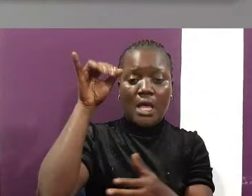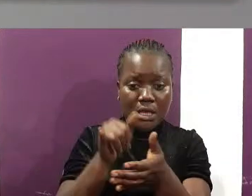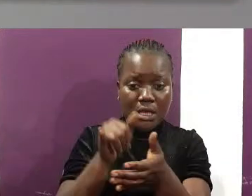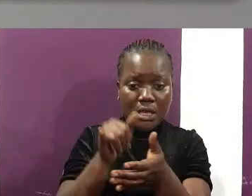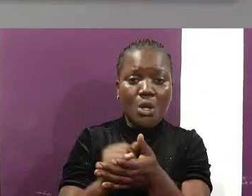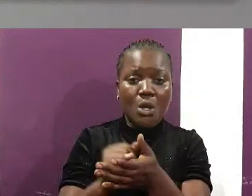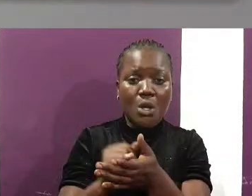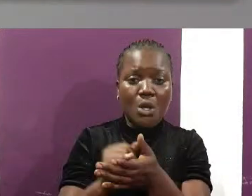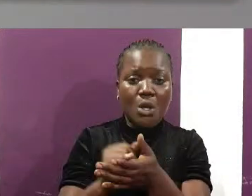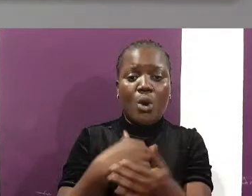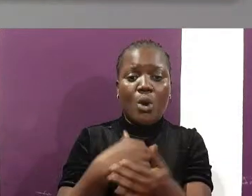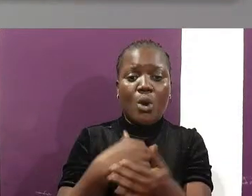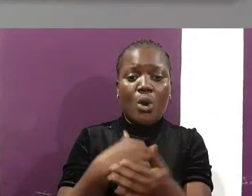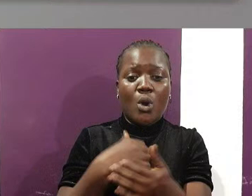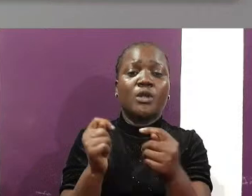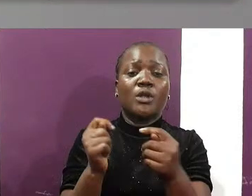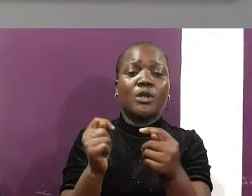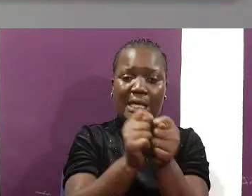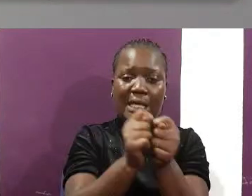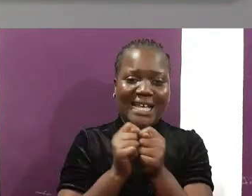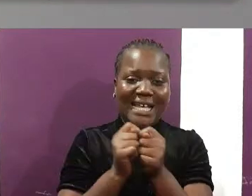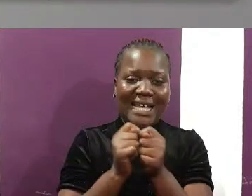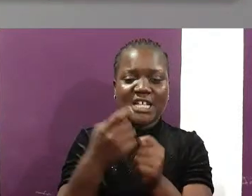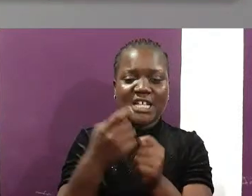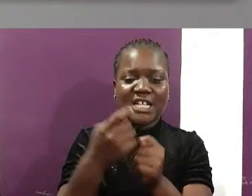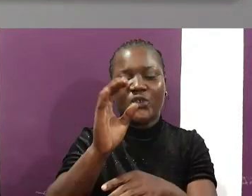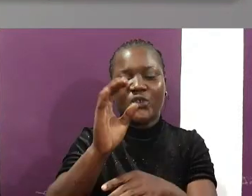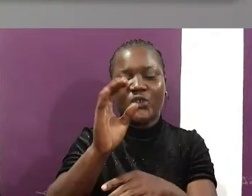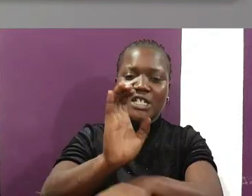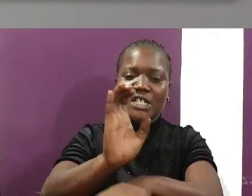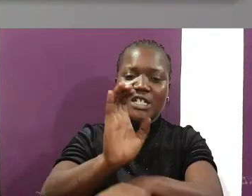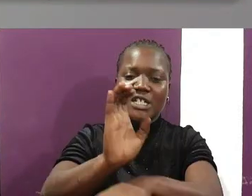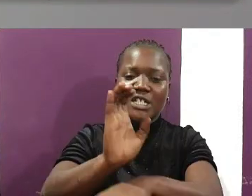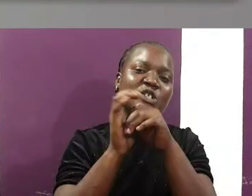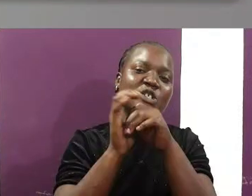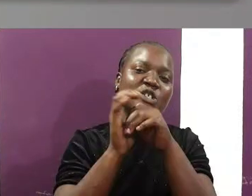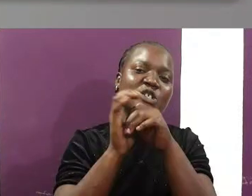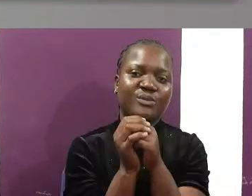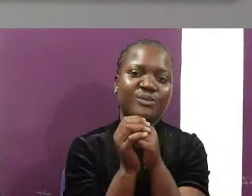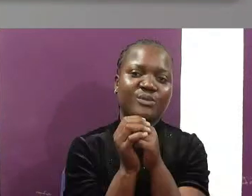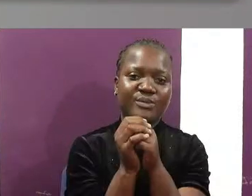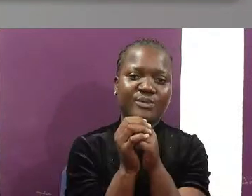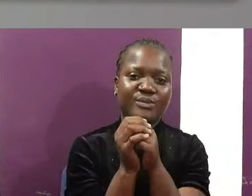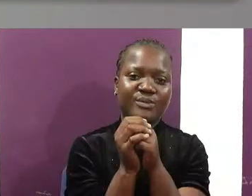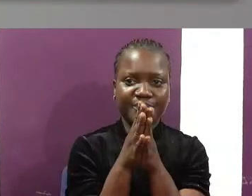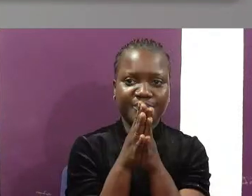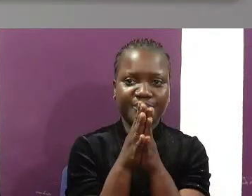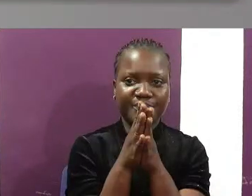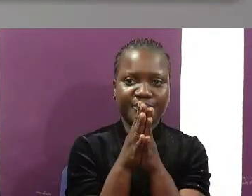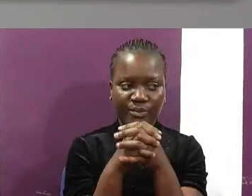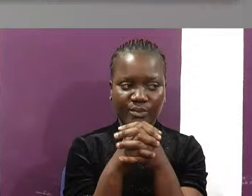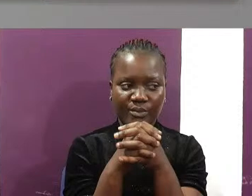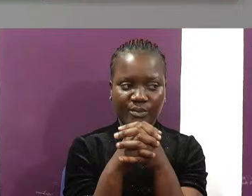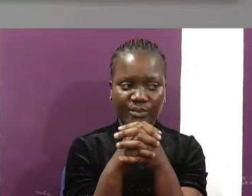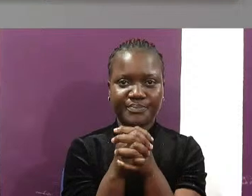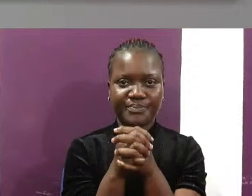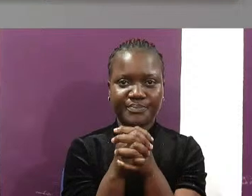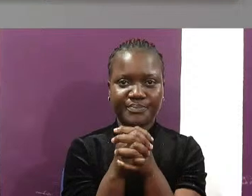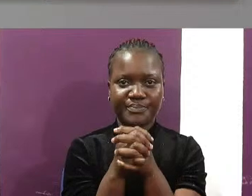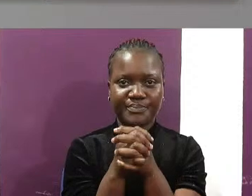And it's my privilege today to direct our study on the organization of the glorious church.